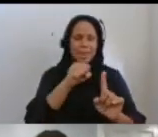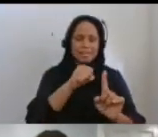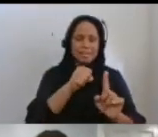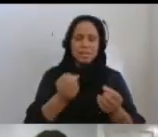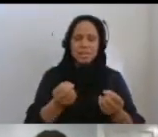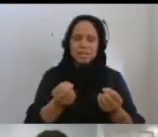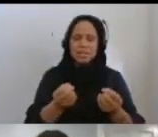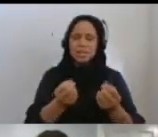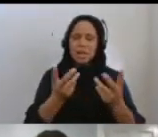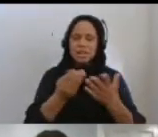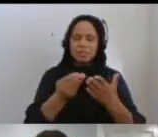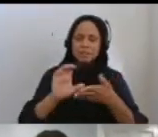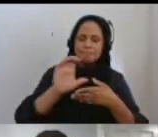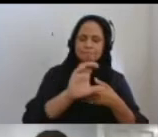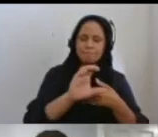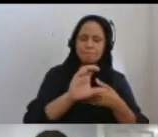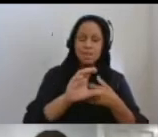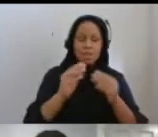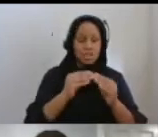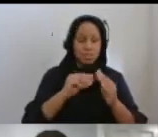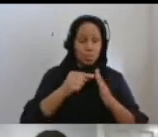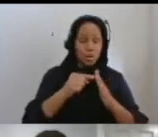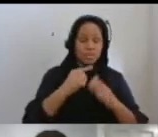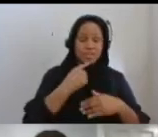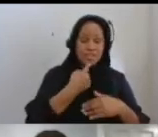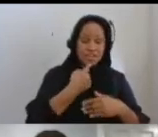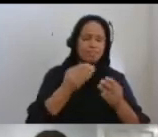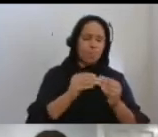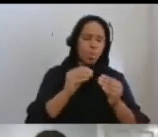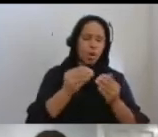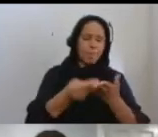severe, the more money. The less severe, the less money.